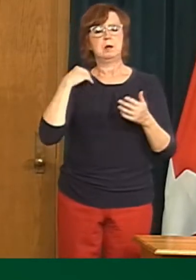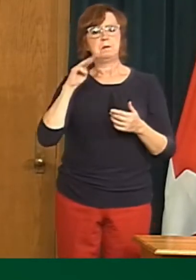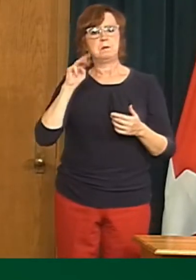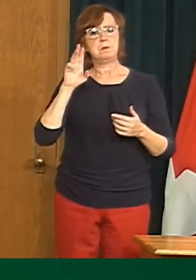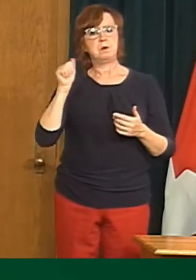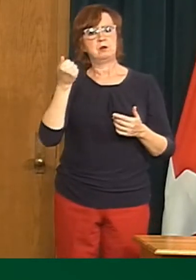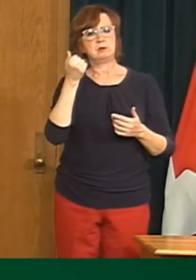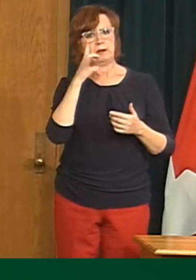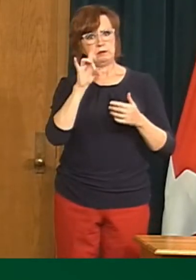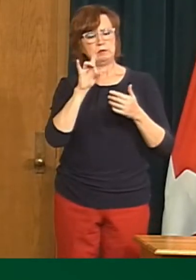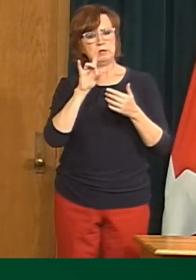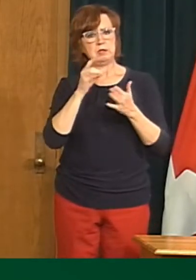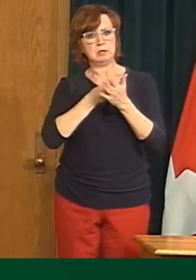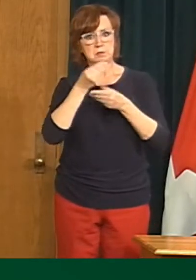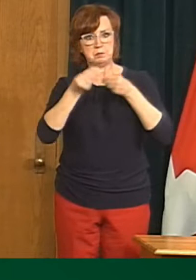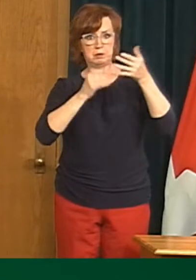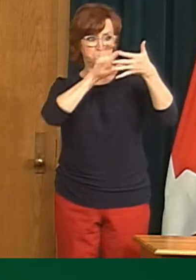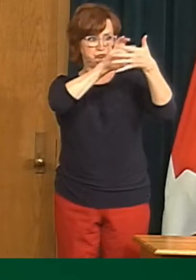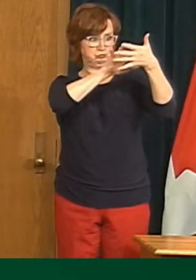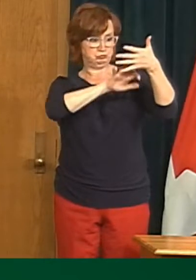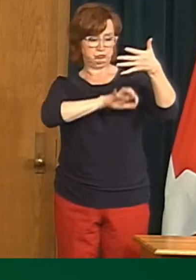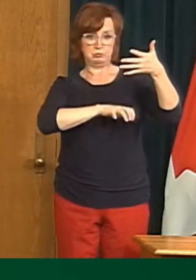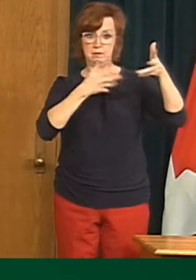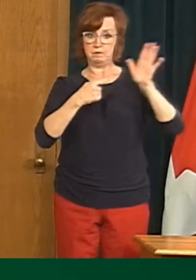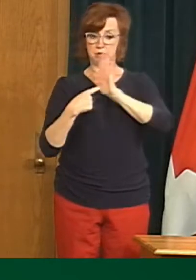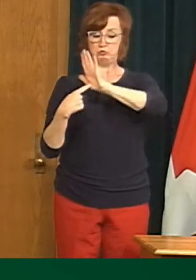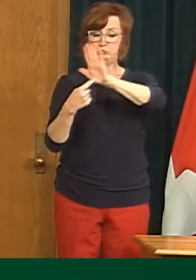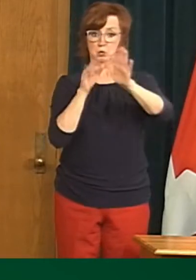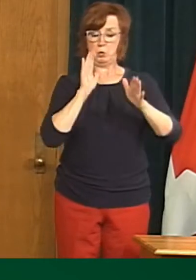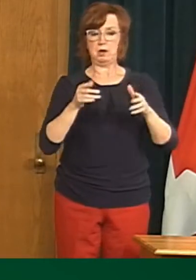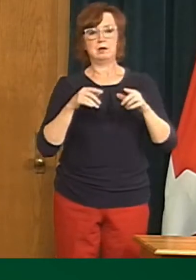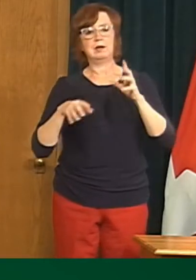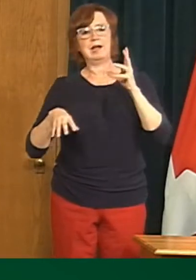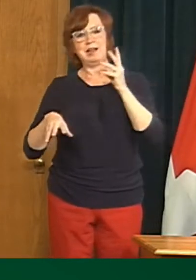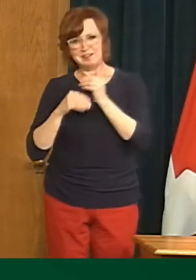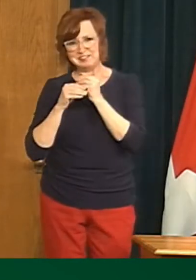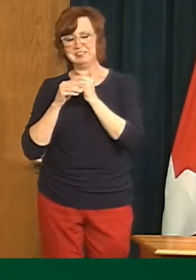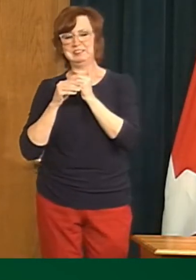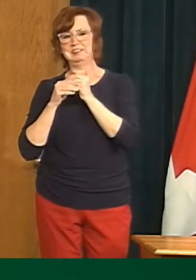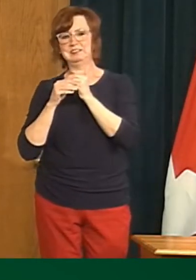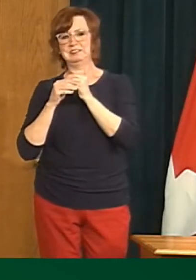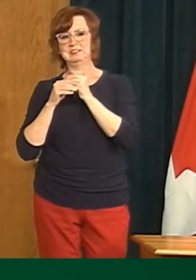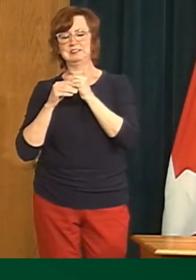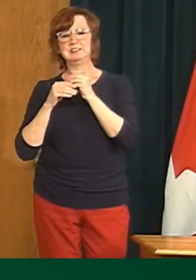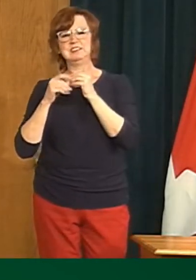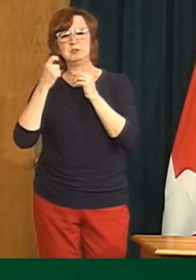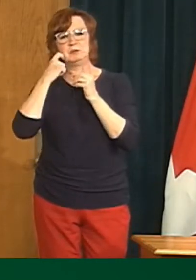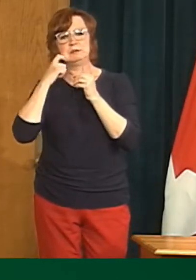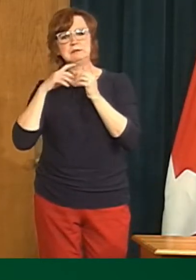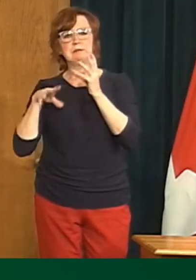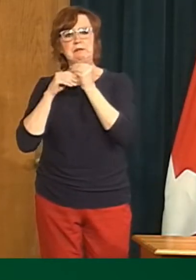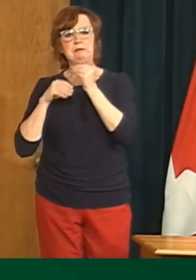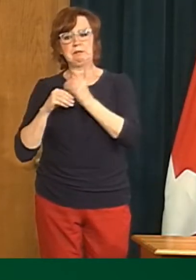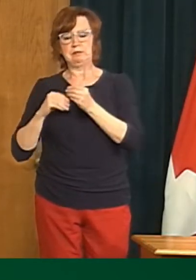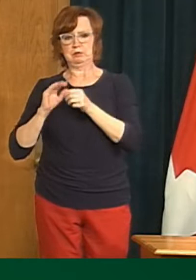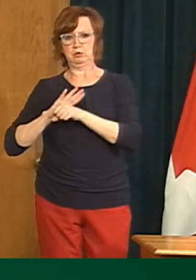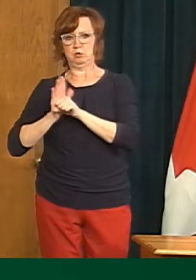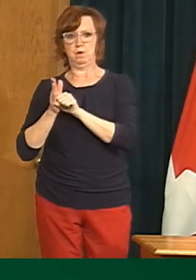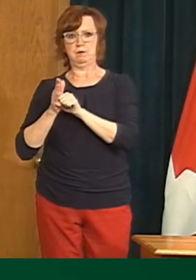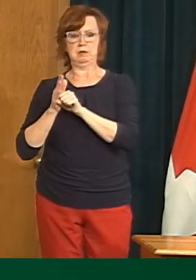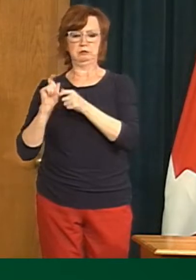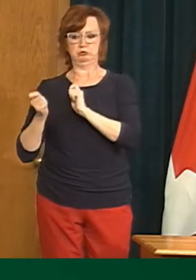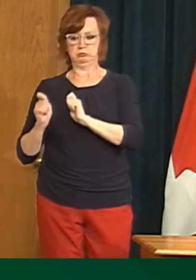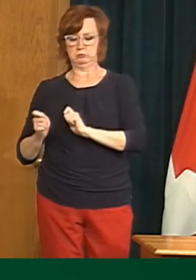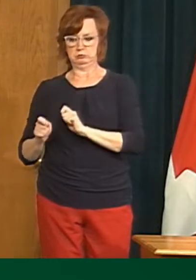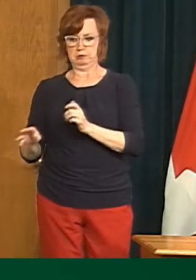the 18th, with some of the adjustments that have been discussed since that time that have been directly put forward to address the